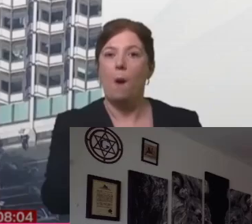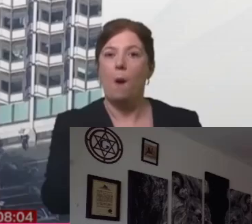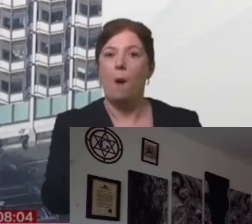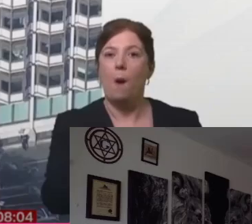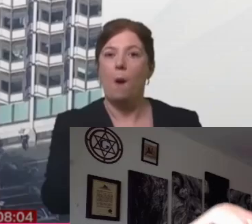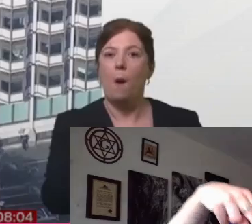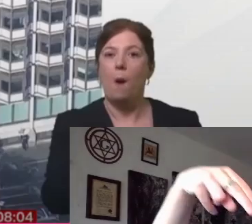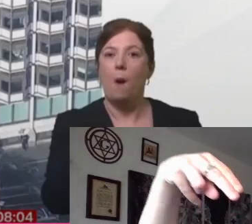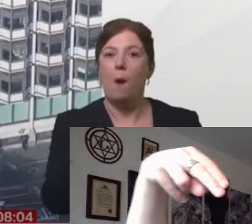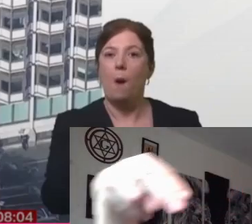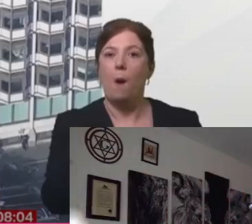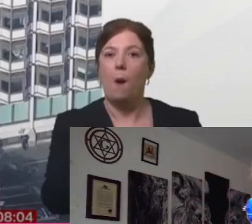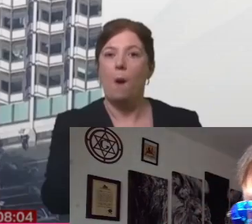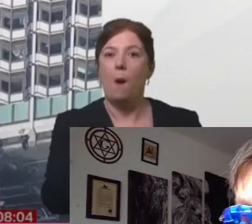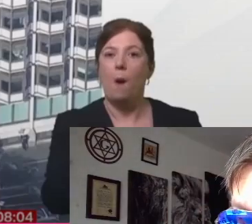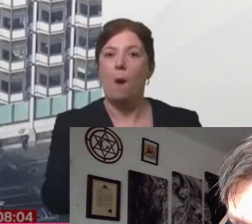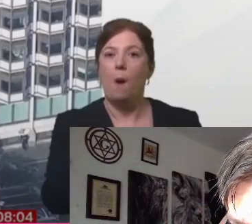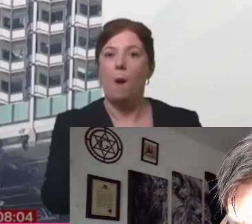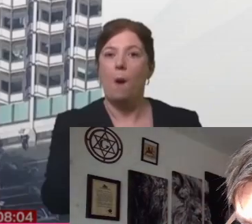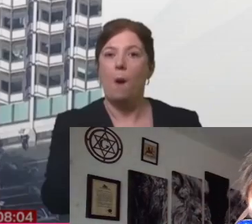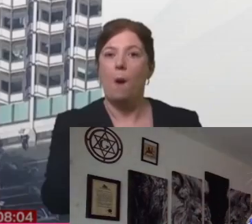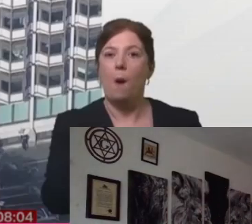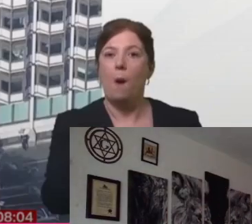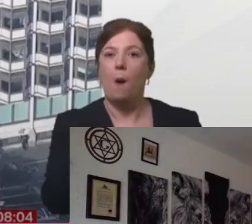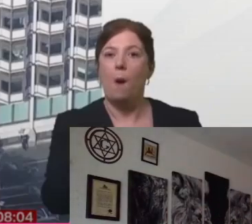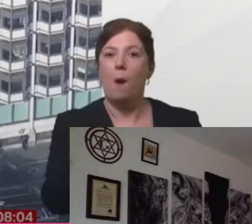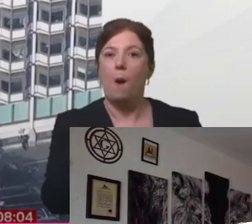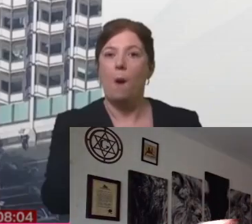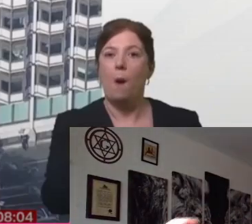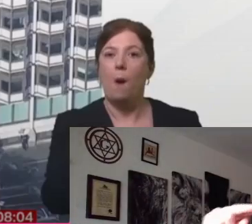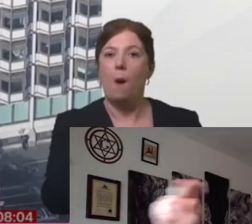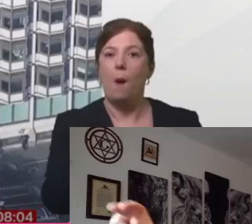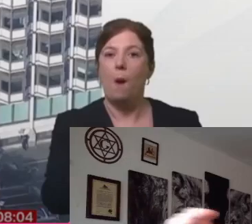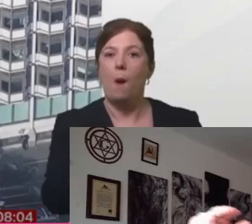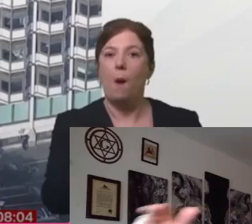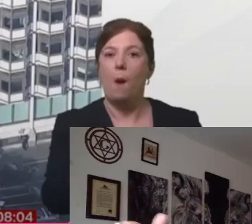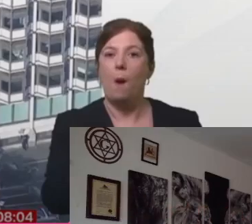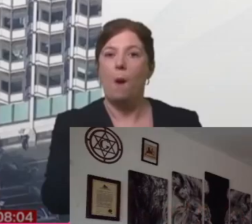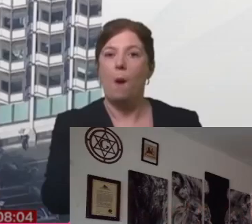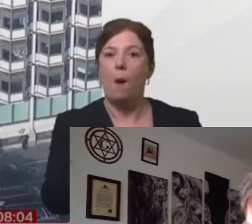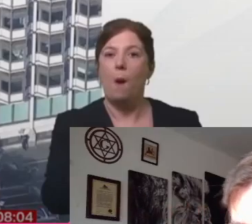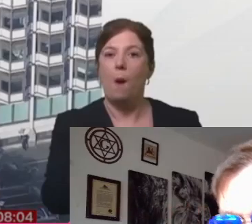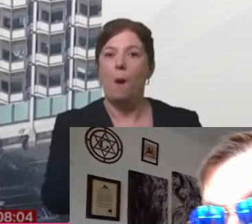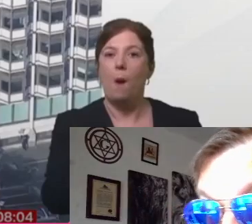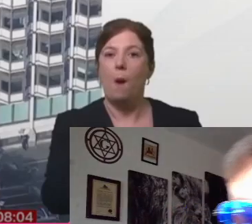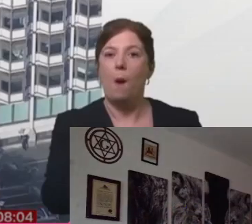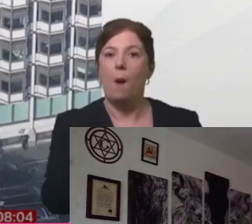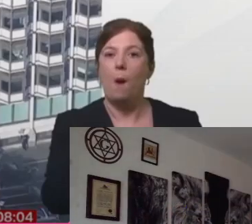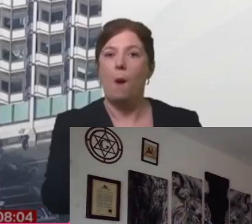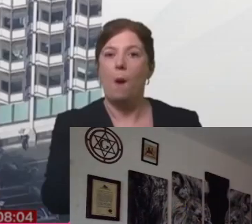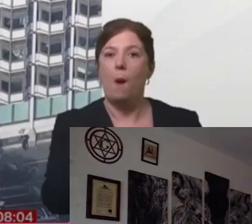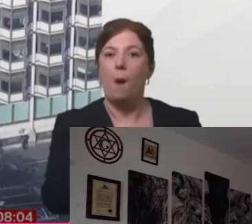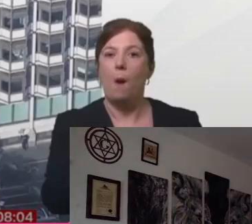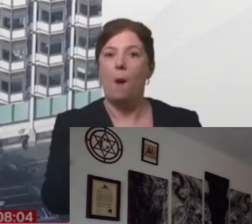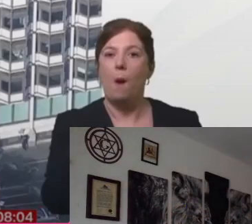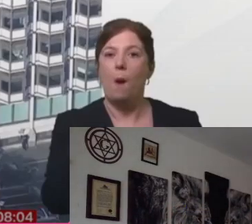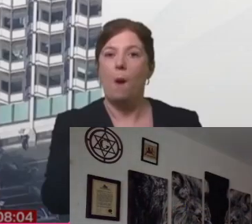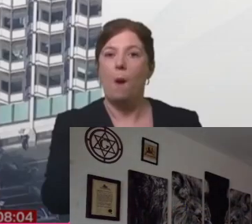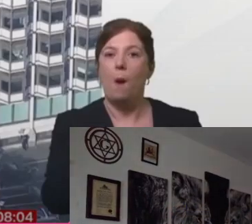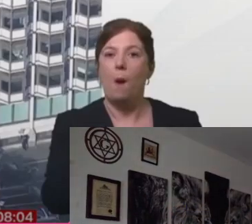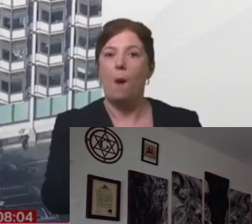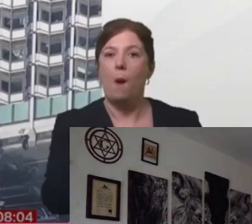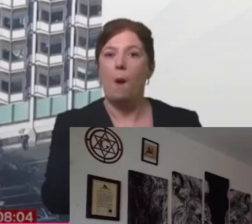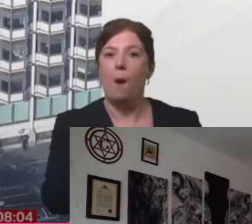dictatorship that uses a voting system. Thinking outside the box here. And obviously I would be in